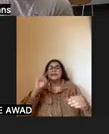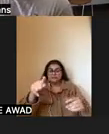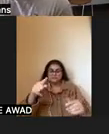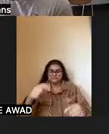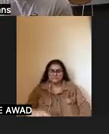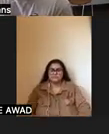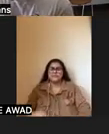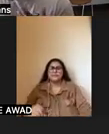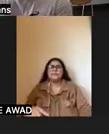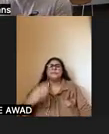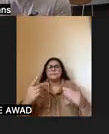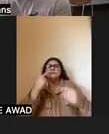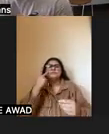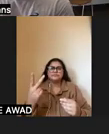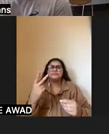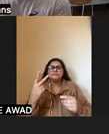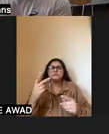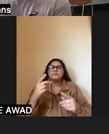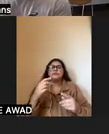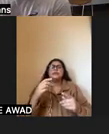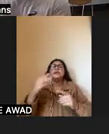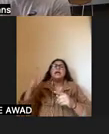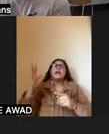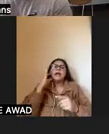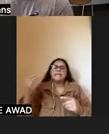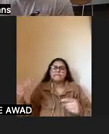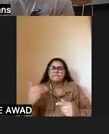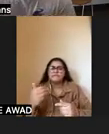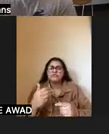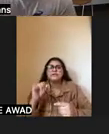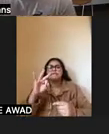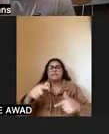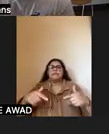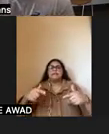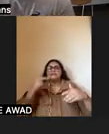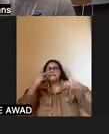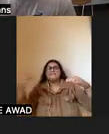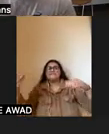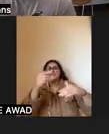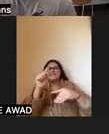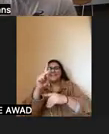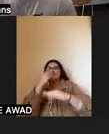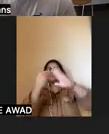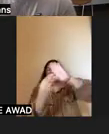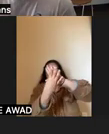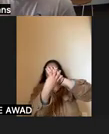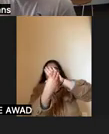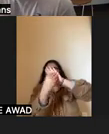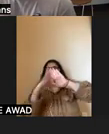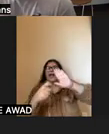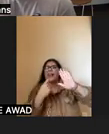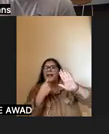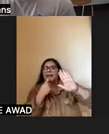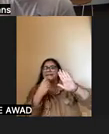probably seen suckermouth catfishes. If you've looked at a fish tank, you've seen like stuck to the glass or like eating the algae. They can get about